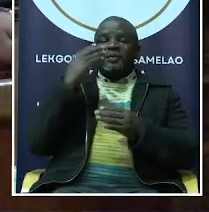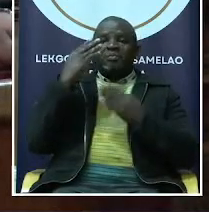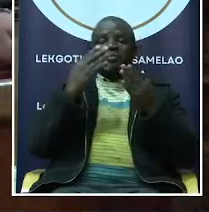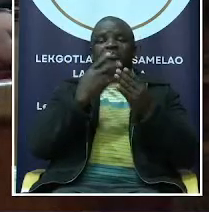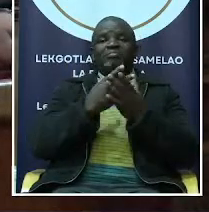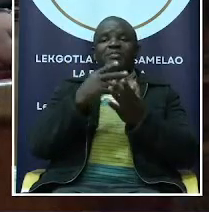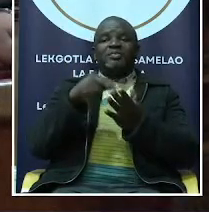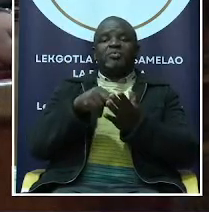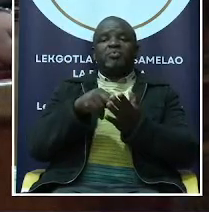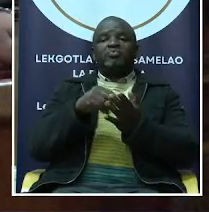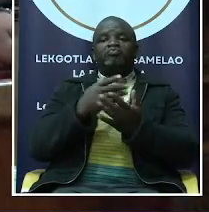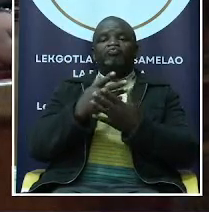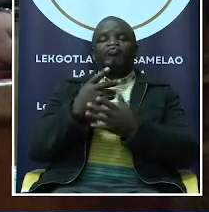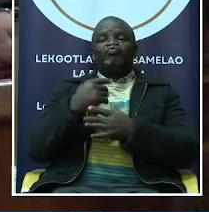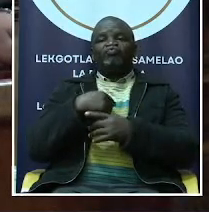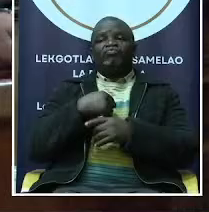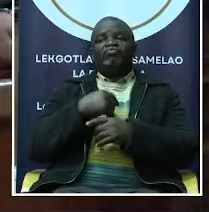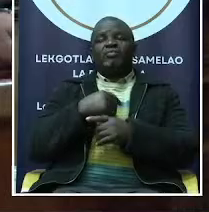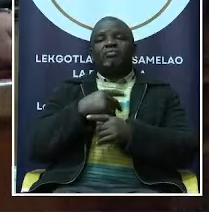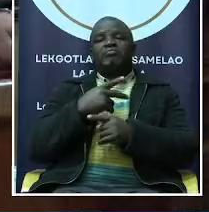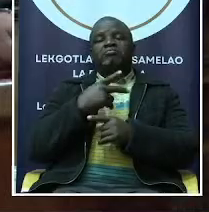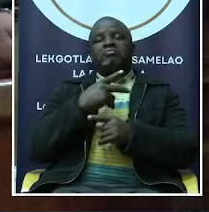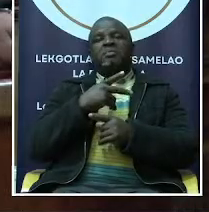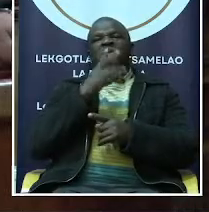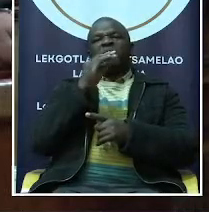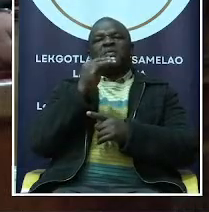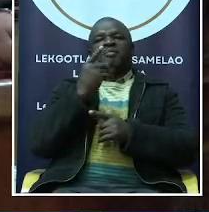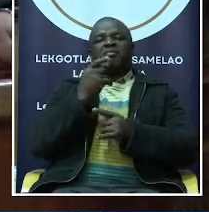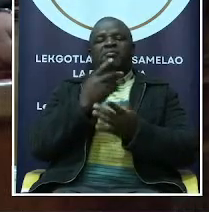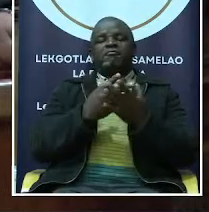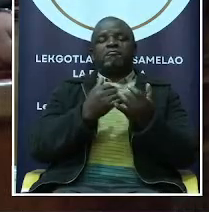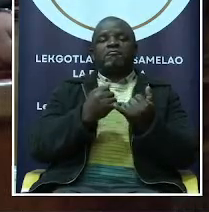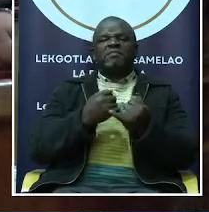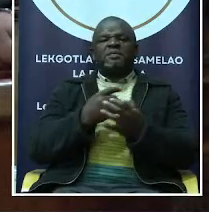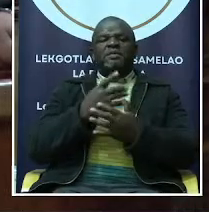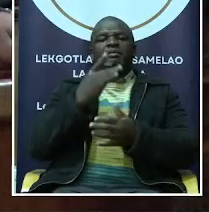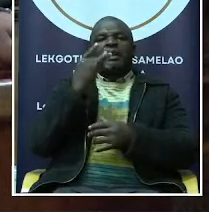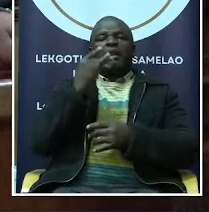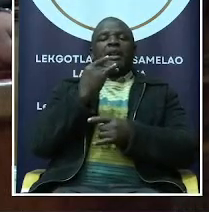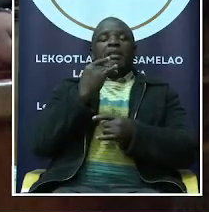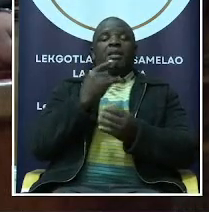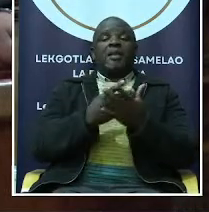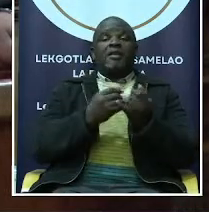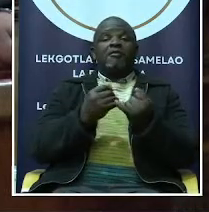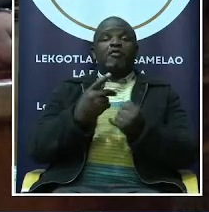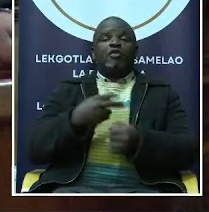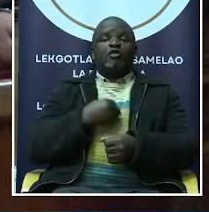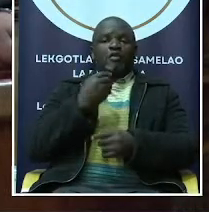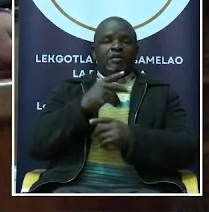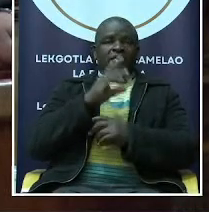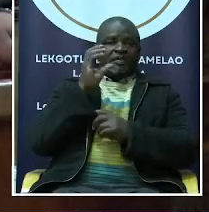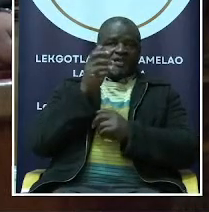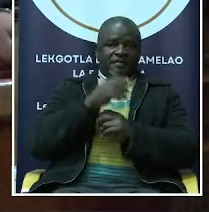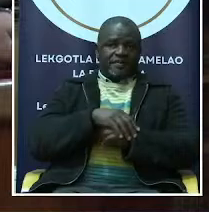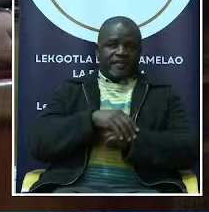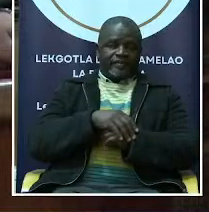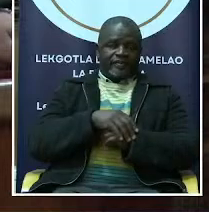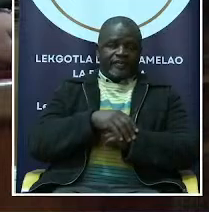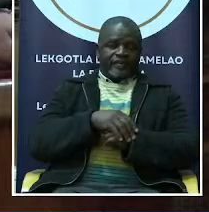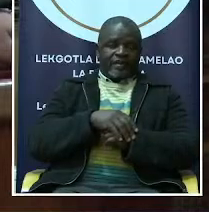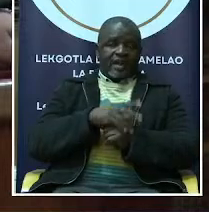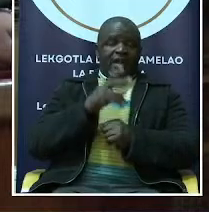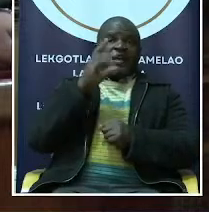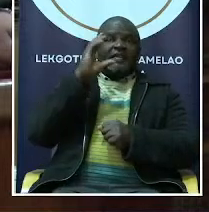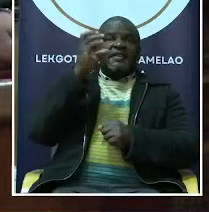rise not to speak, but to cry for young people in the Free State. Young people in the Free State cry